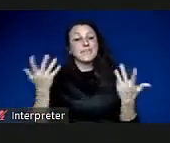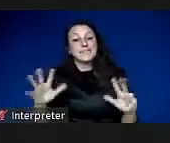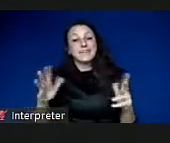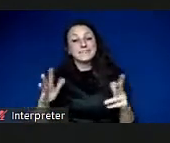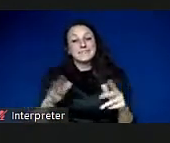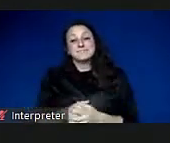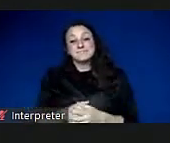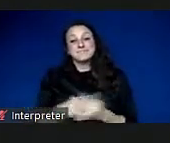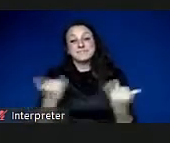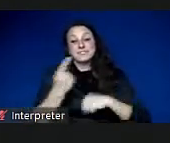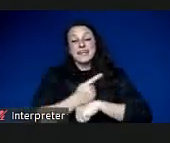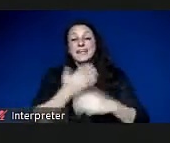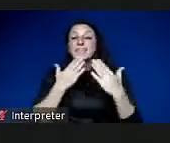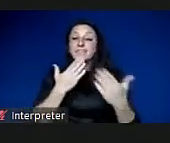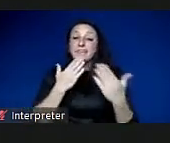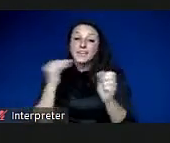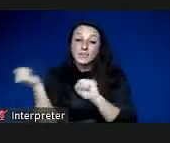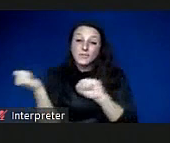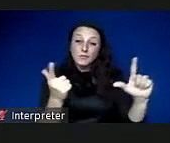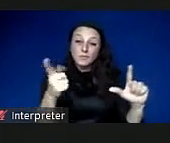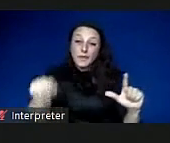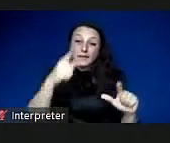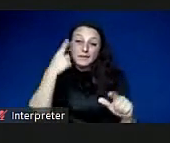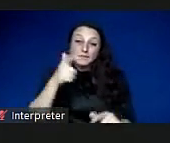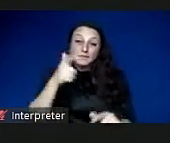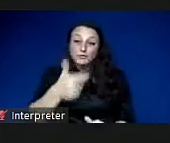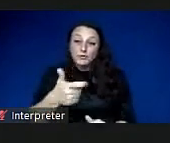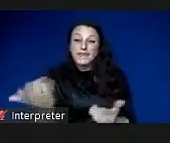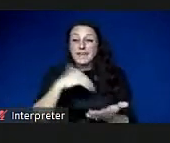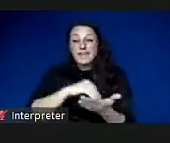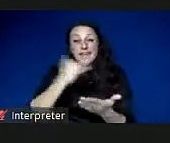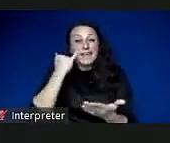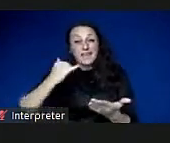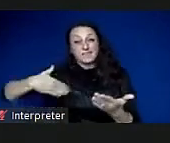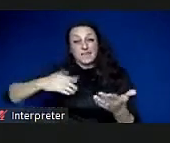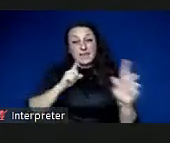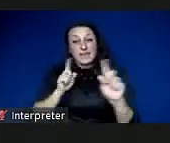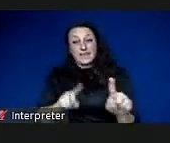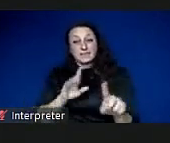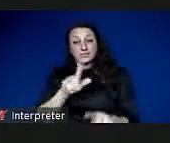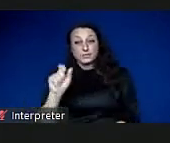for today. Thank you, everybody, for joining. Again, if we didn't get to your questions, please